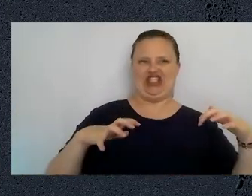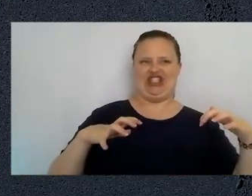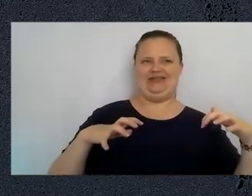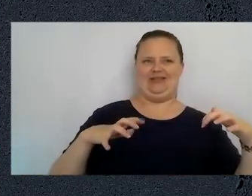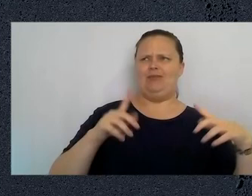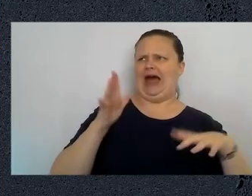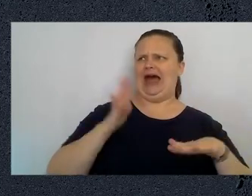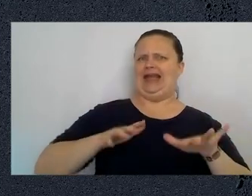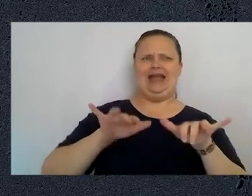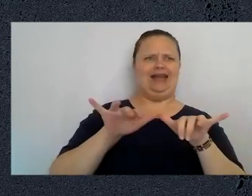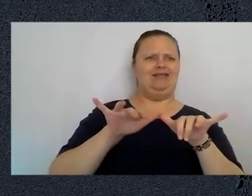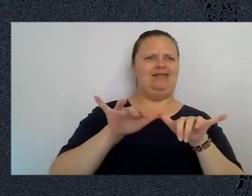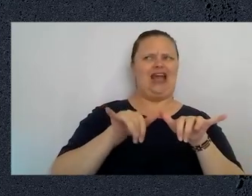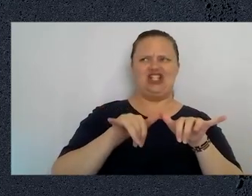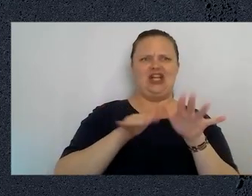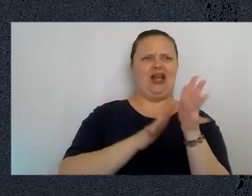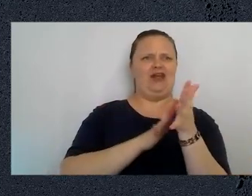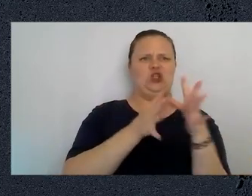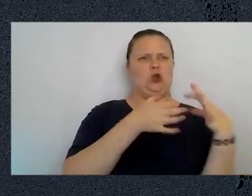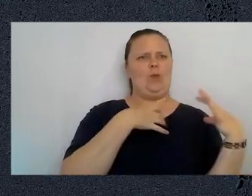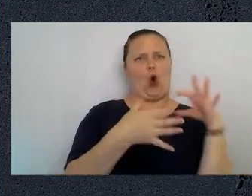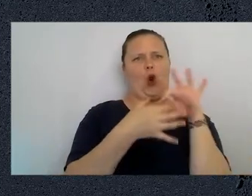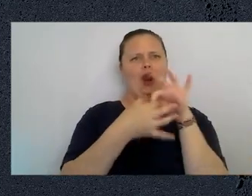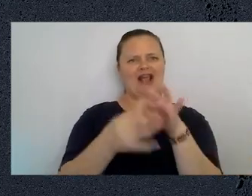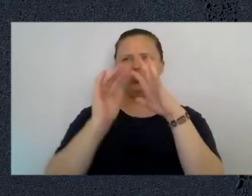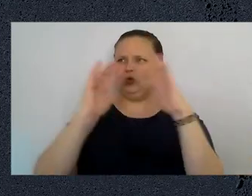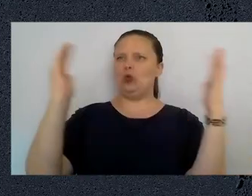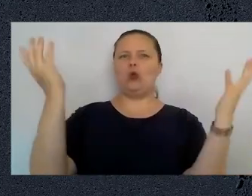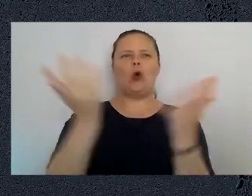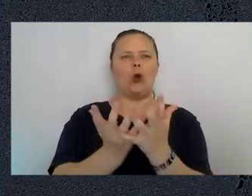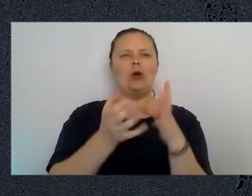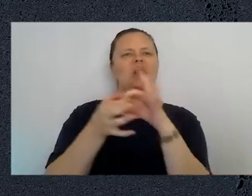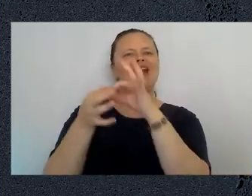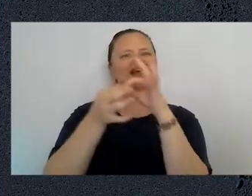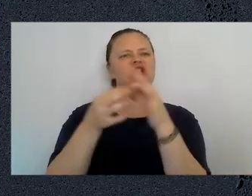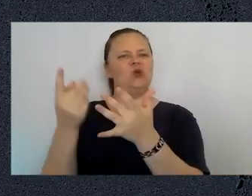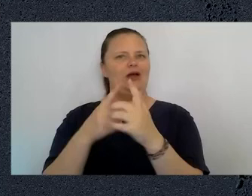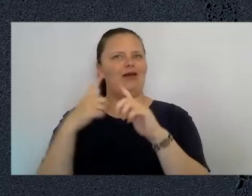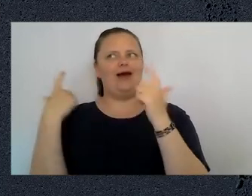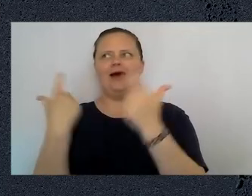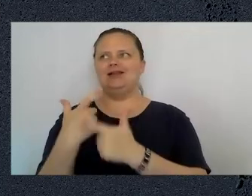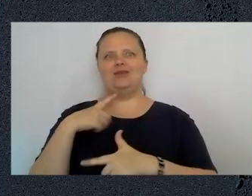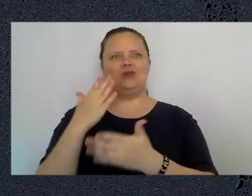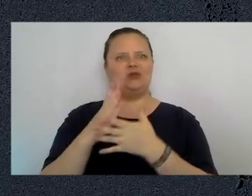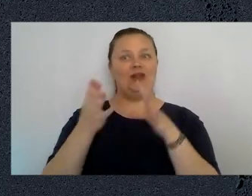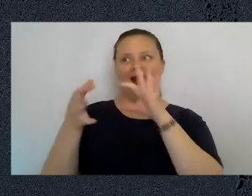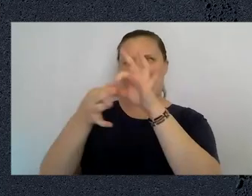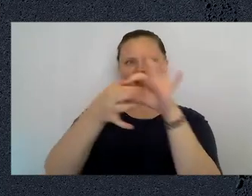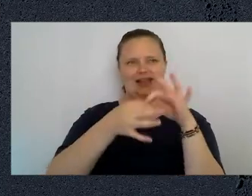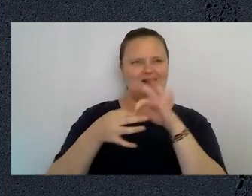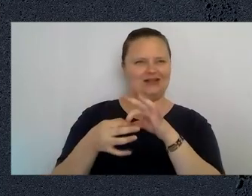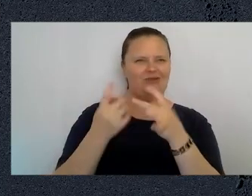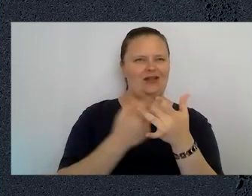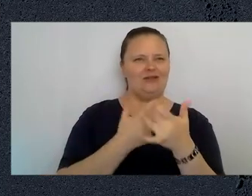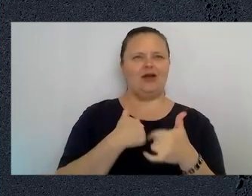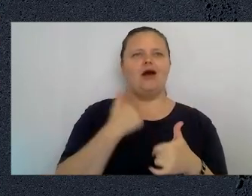in this bigger global social political context. It's there everywhere. But I'm thinking of the school that's got